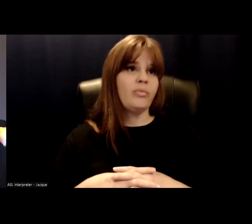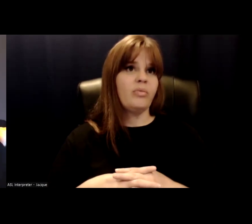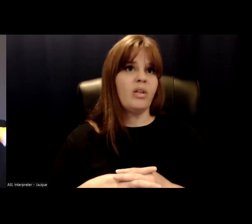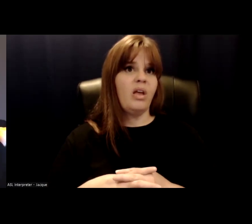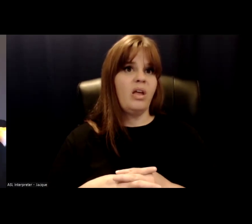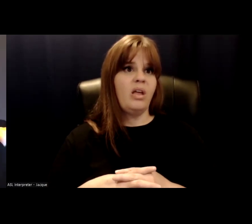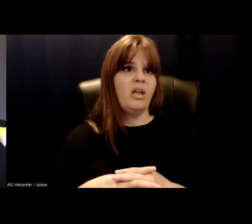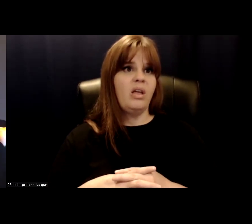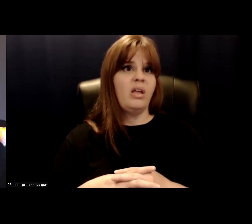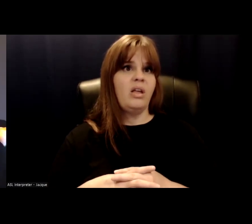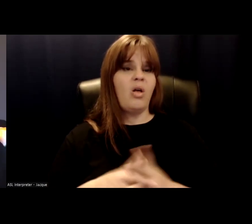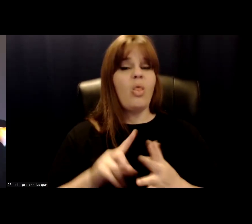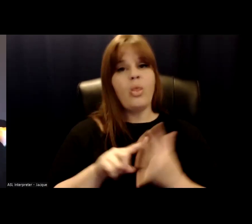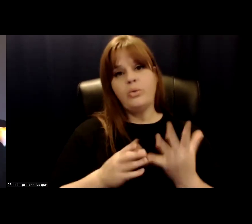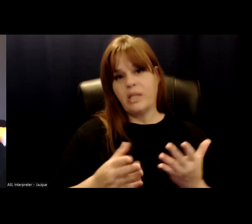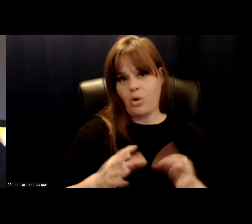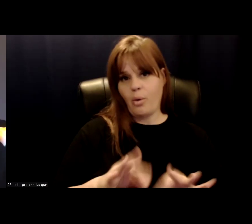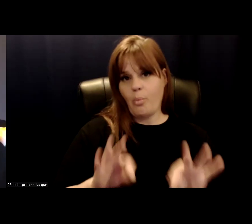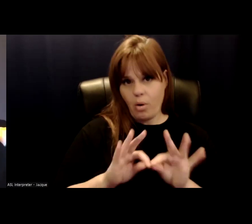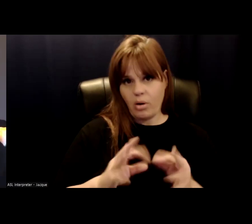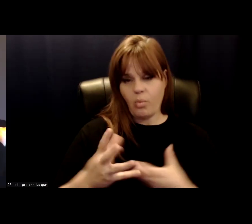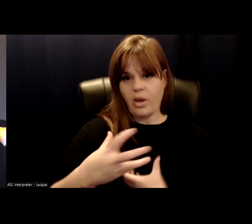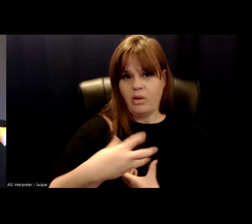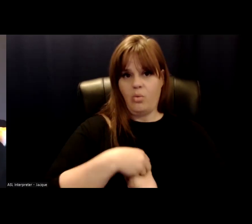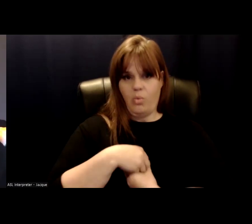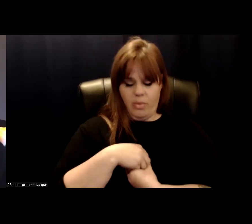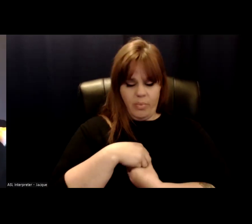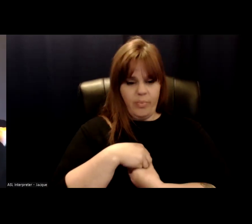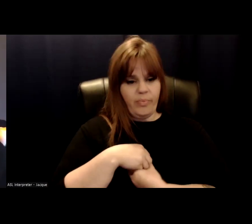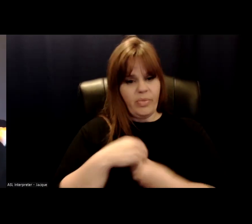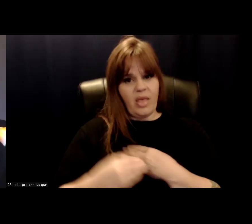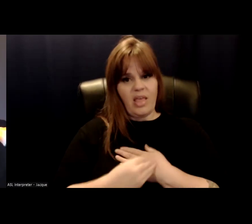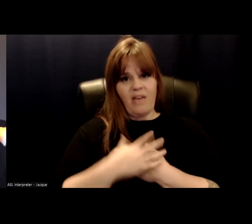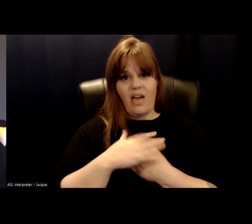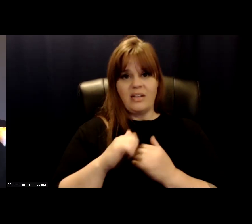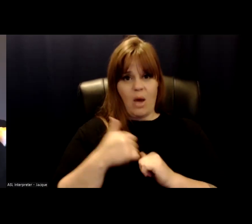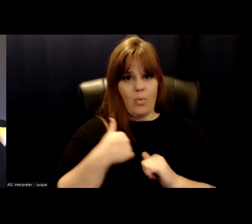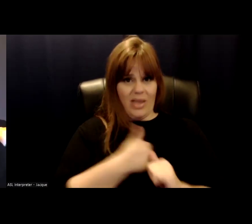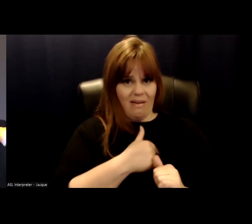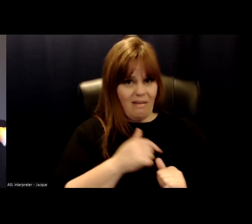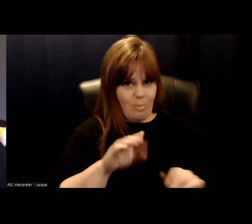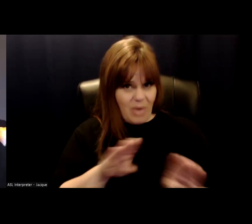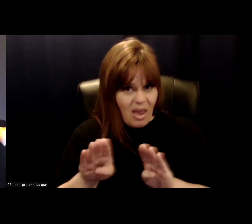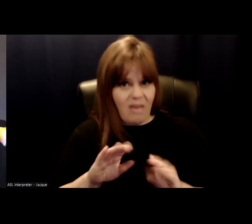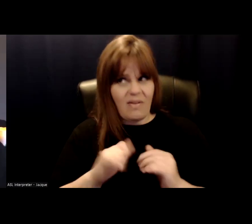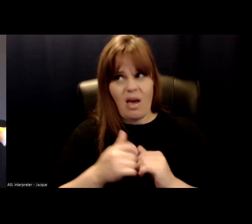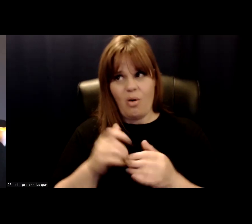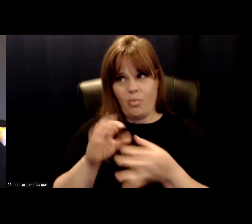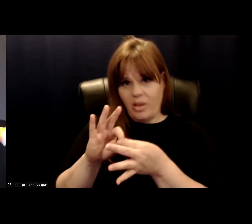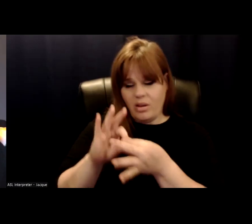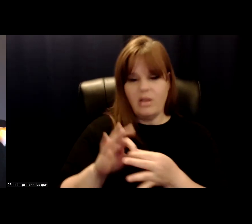We hold them in our bodies. They affect how we act. They affect our relationships. This piece was written by Alison Loggins